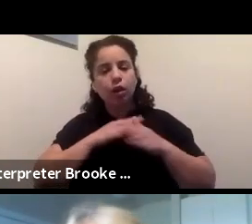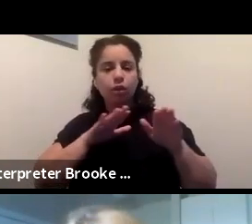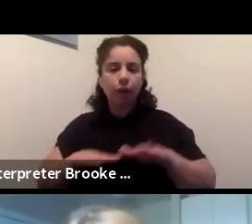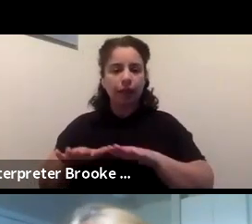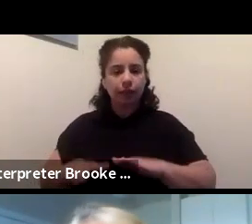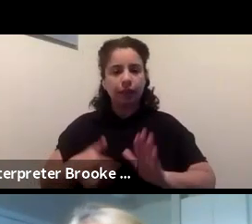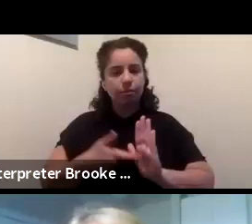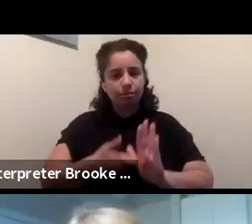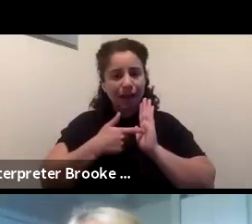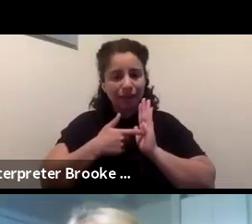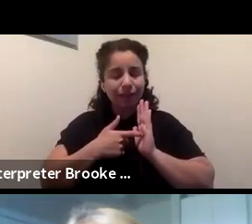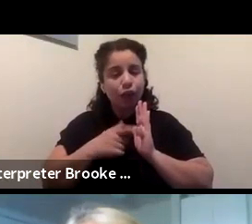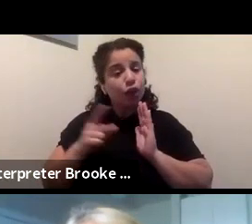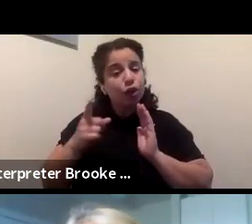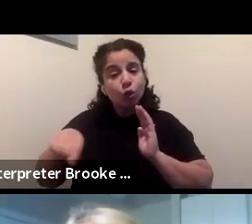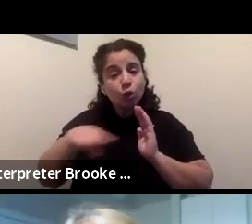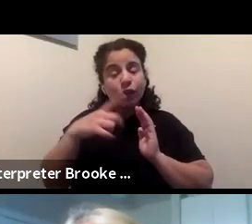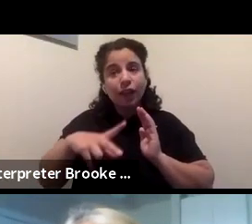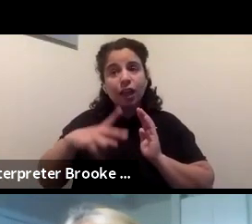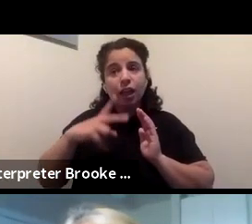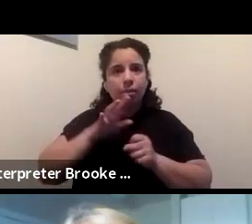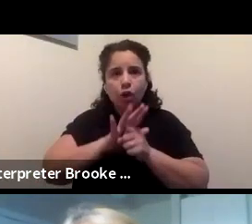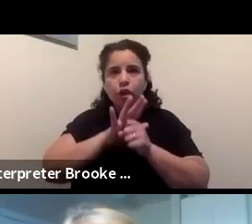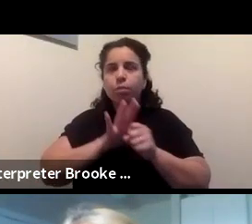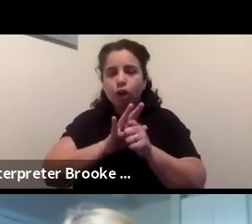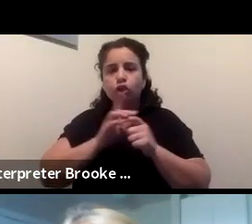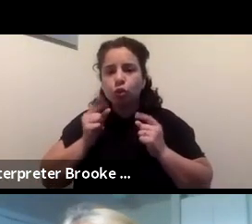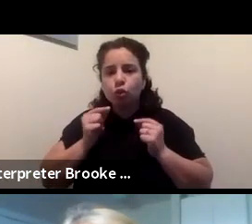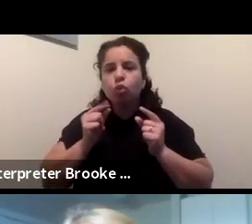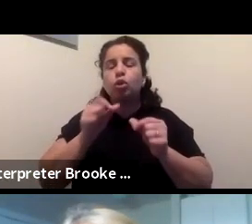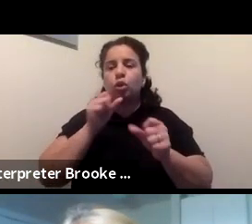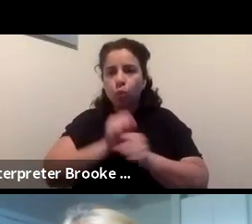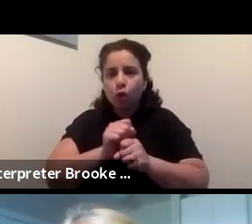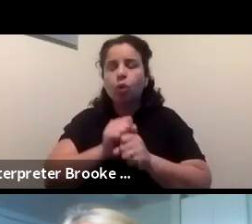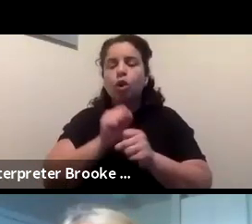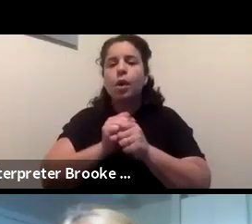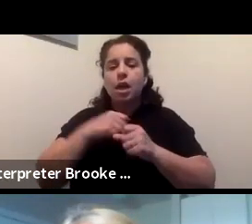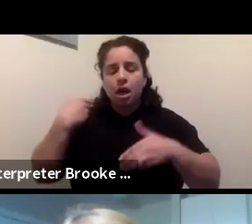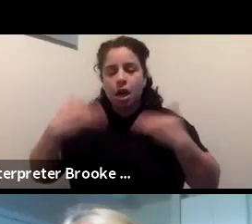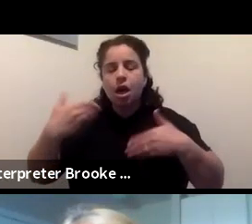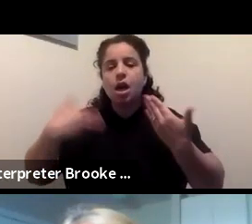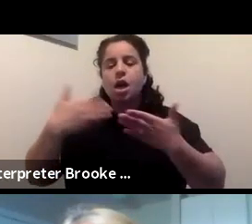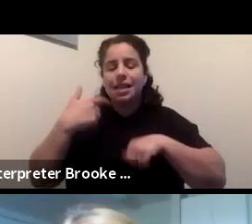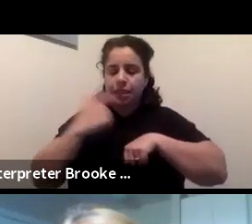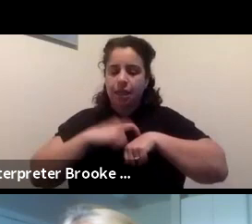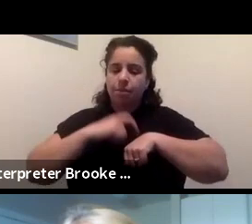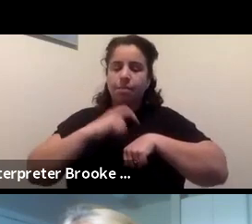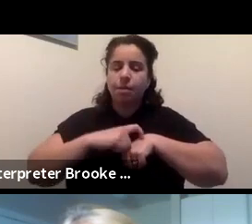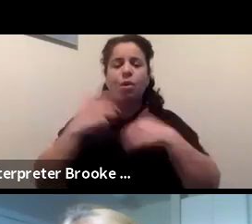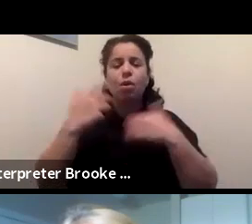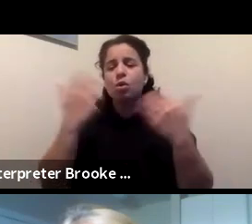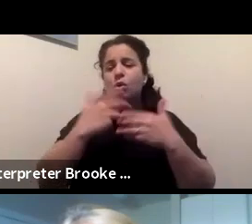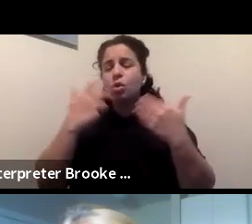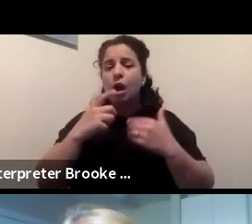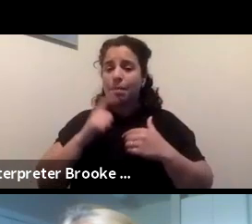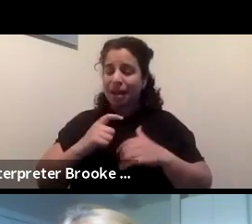that people are in, as opposed to a push for productivity and a push for doing as much as you